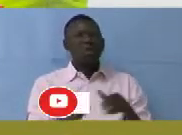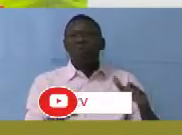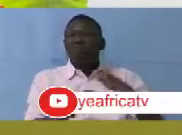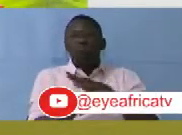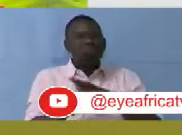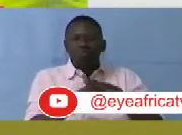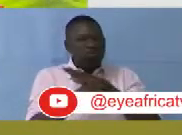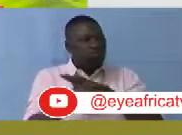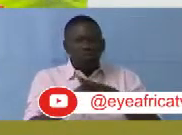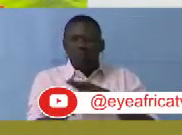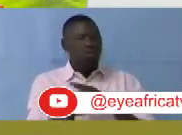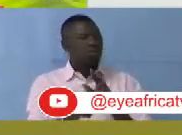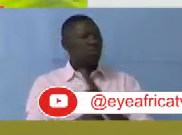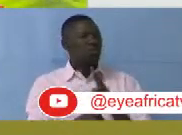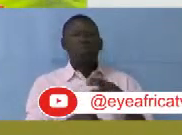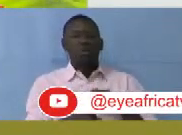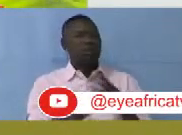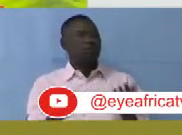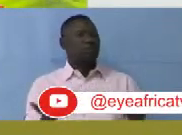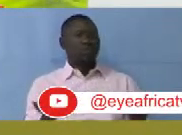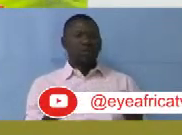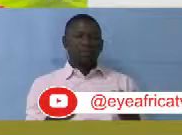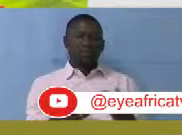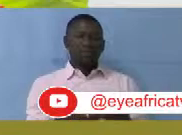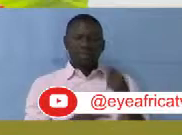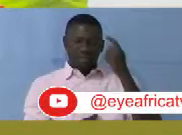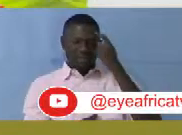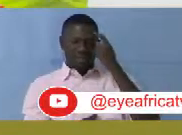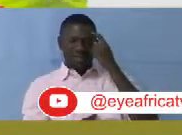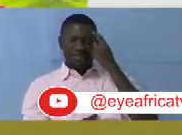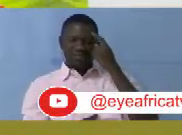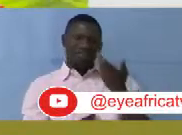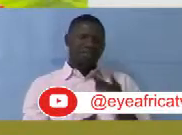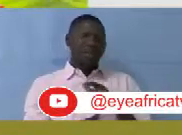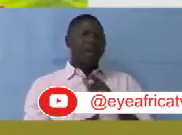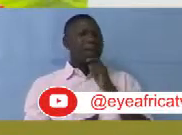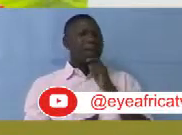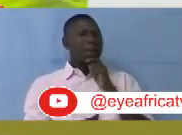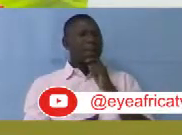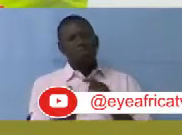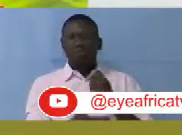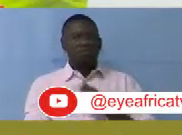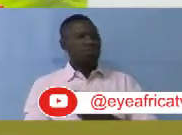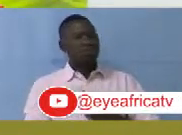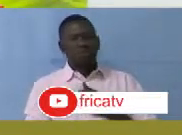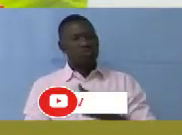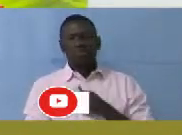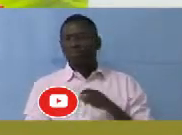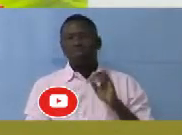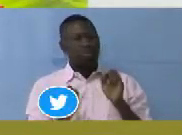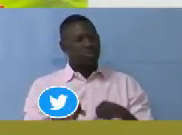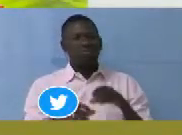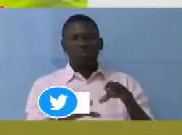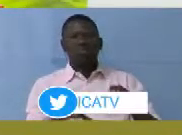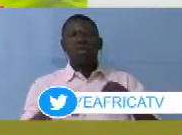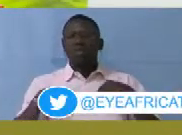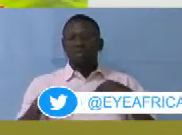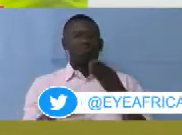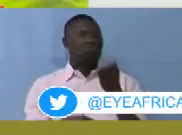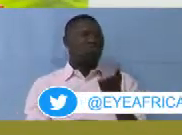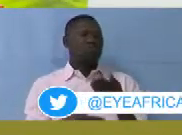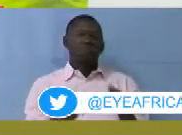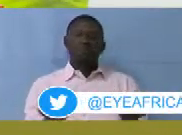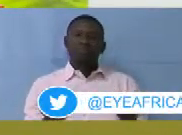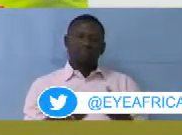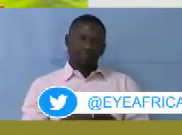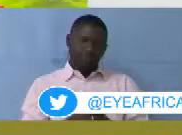overcrowd the classes, so I think, Mr. Drammeh, I'm sorry, I cannot admit you. Kwa malafi